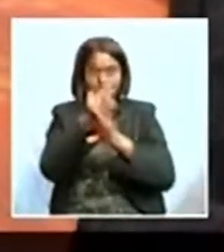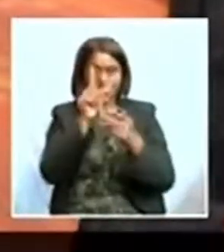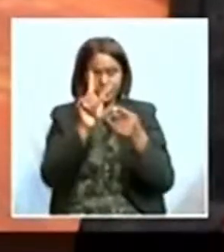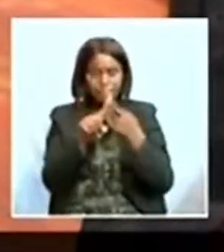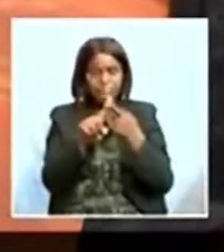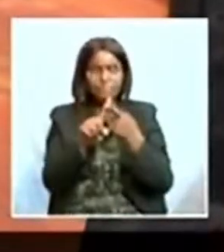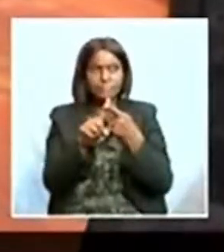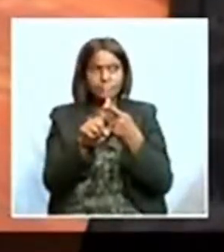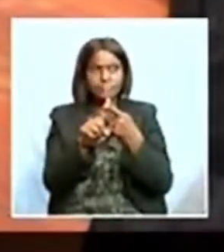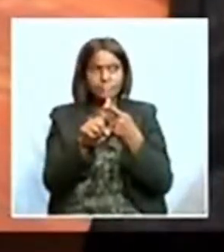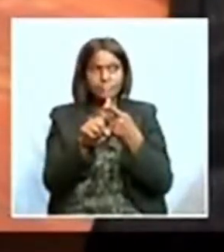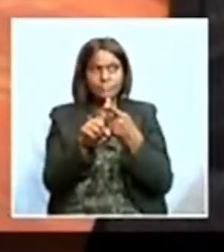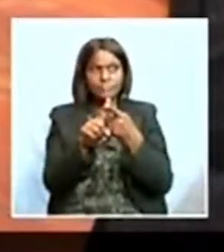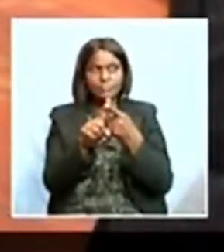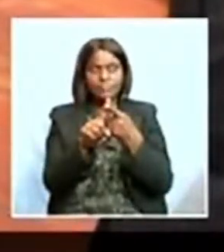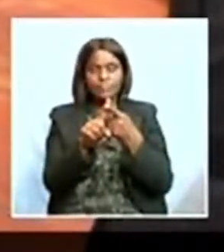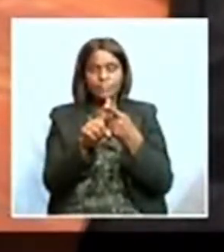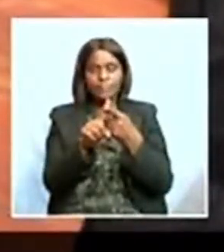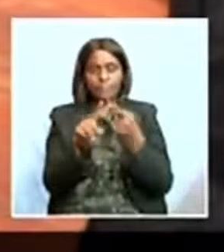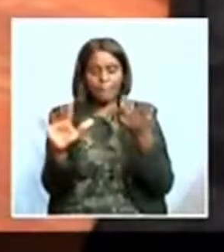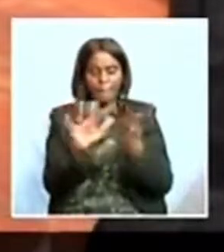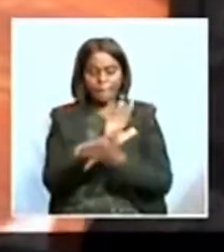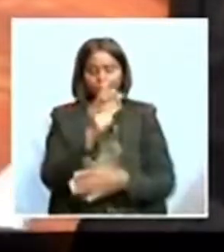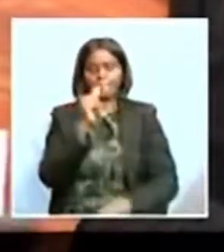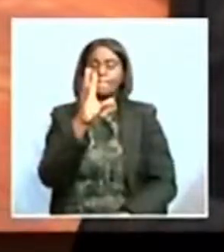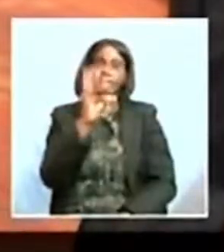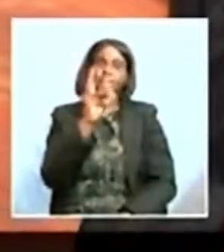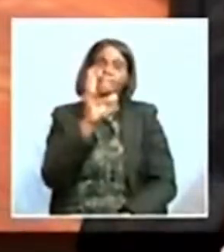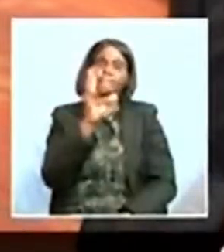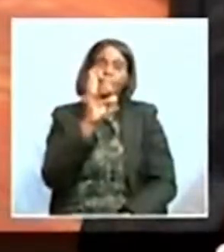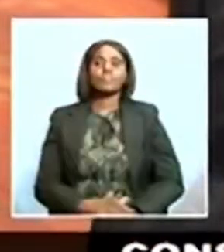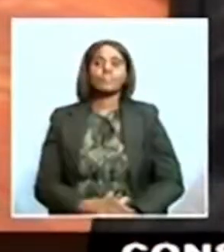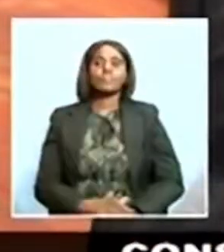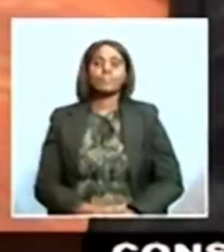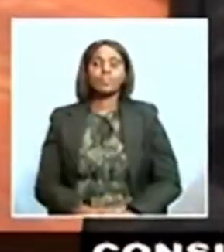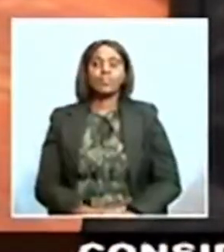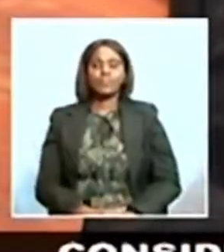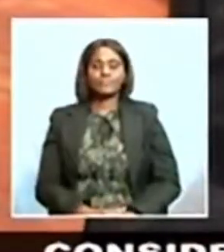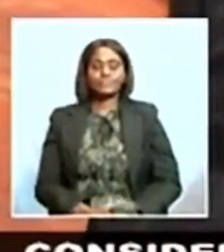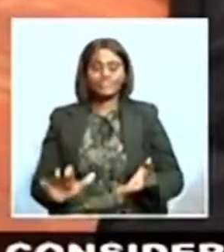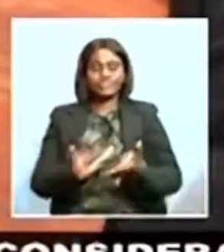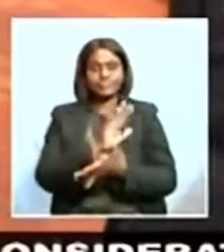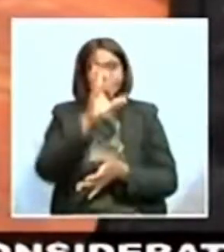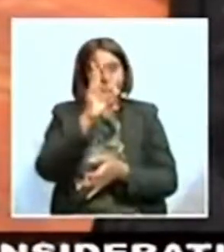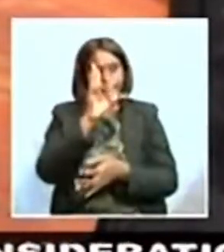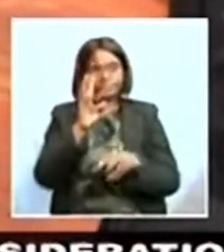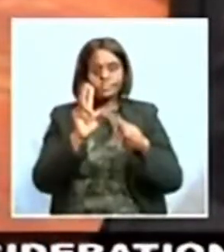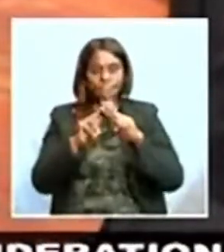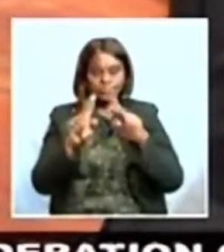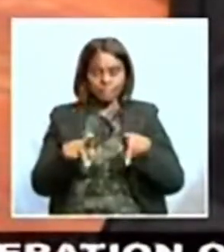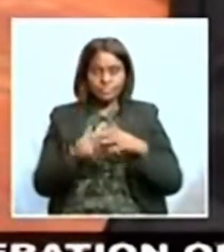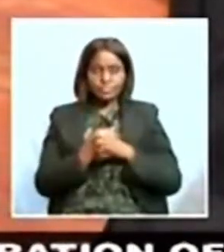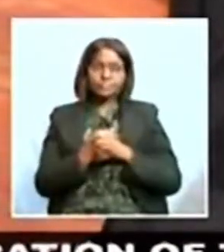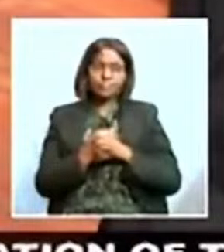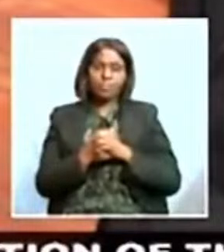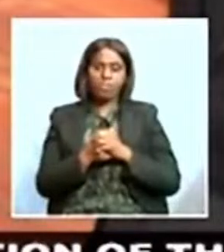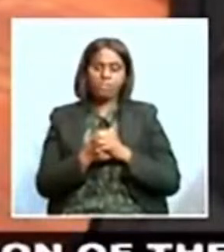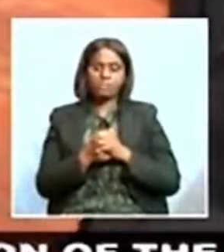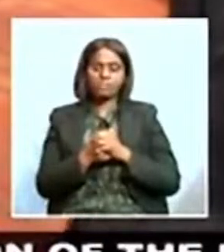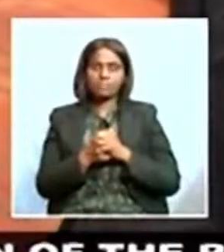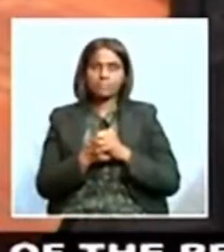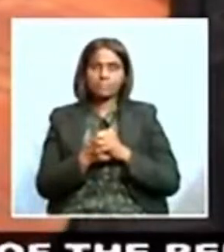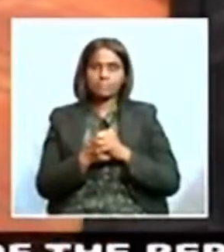the USAID Local Impact Project. Yeah, maybe since we've dealt with that, maybe you can go to the